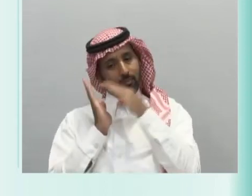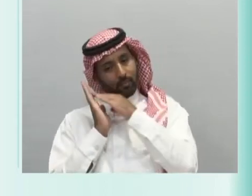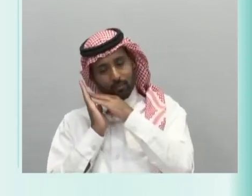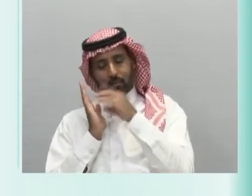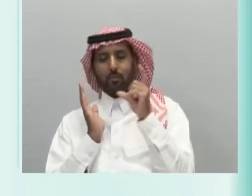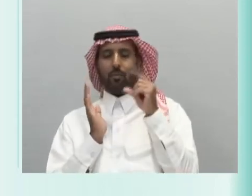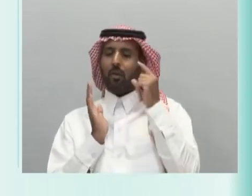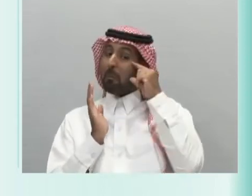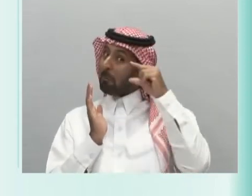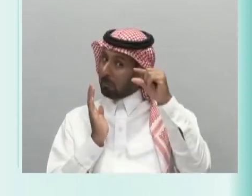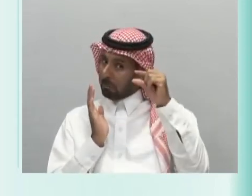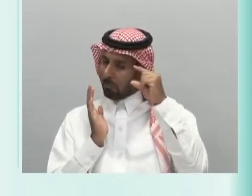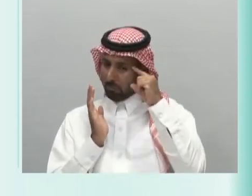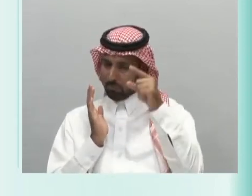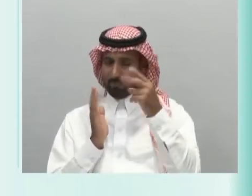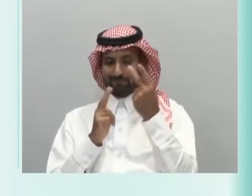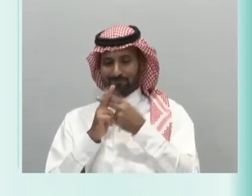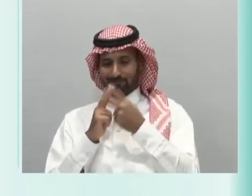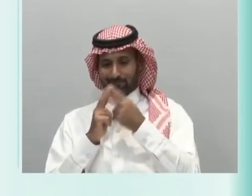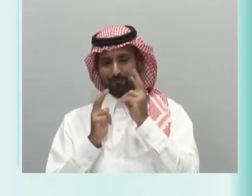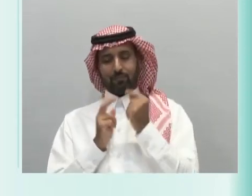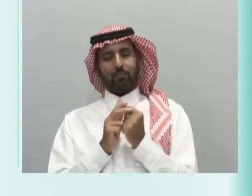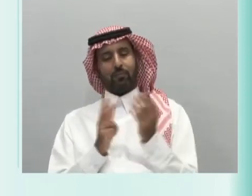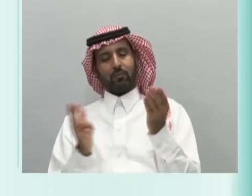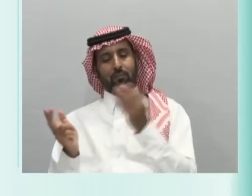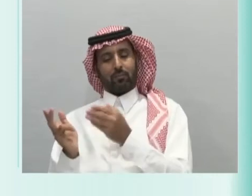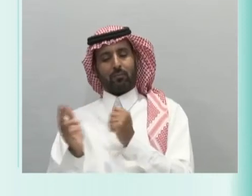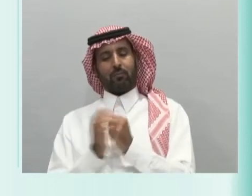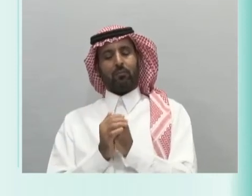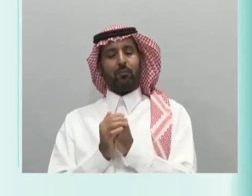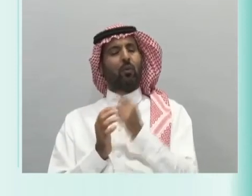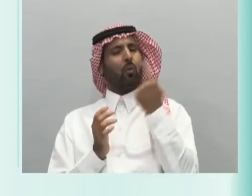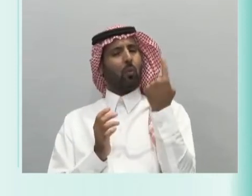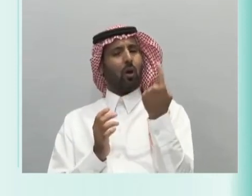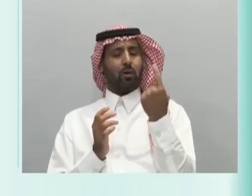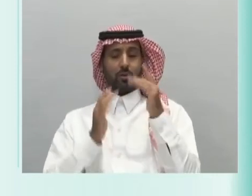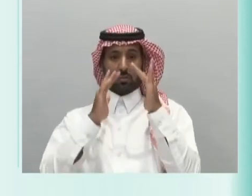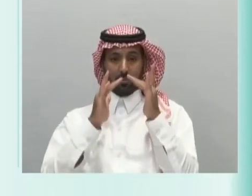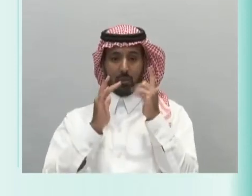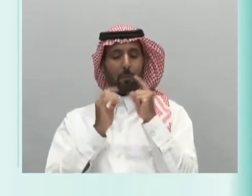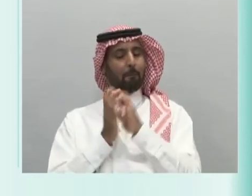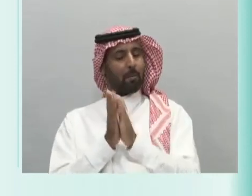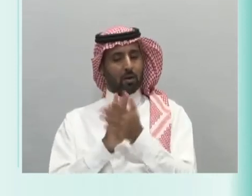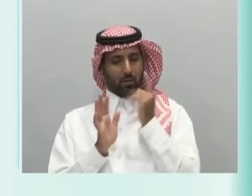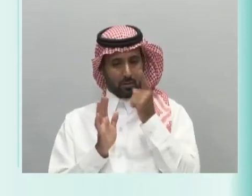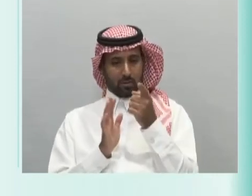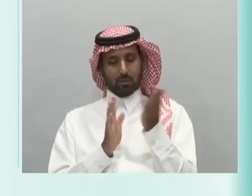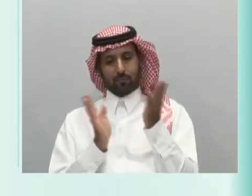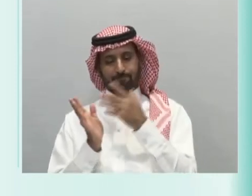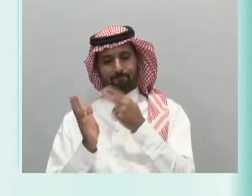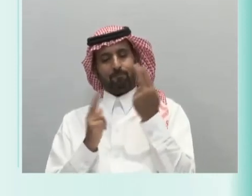It is called capsule hotels. The capsule hotels that has only one bed. Okay, which hotel